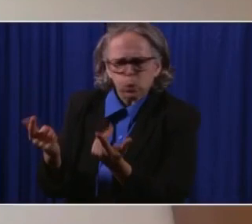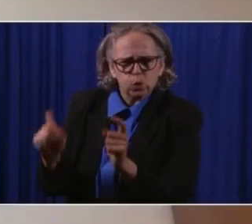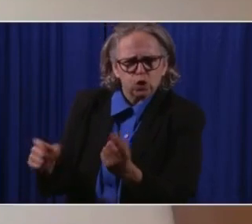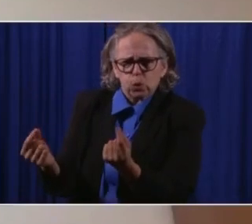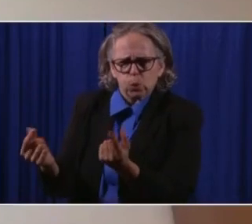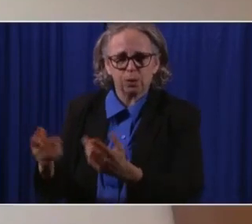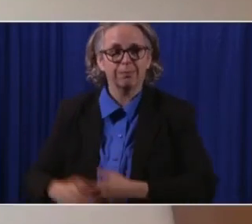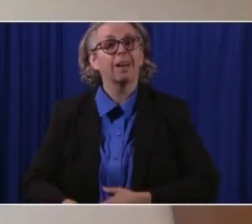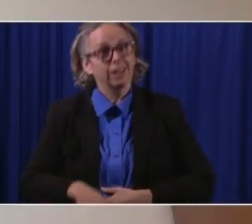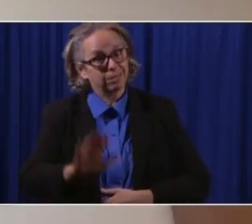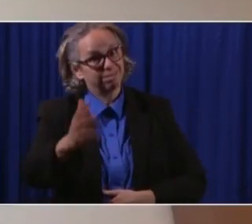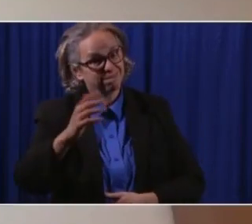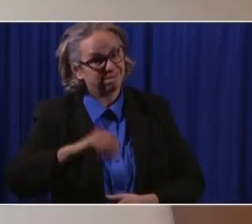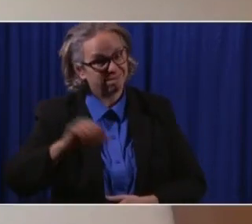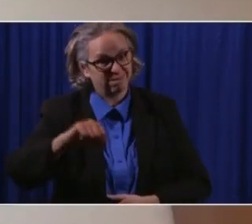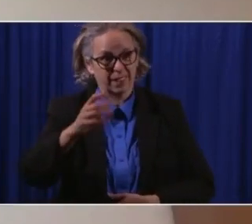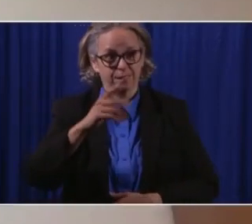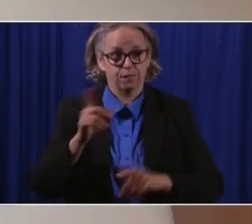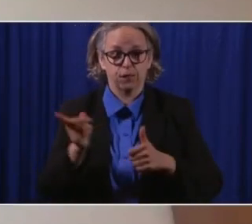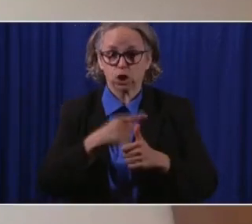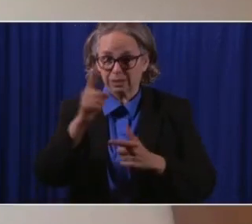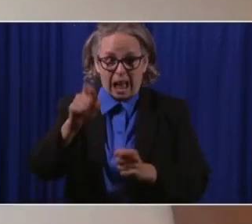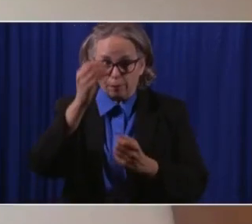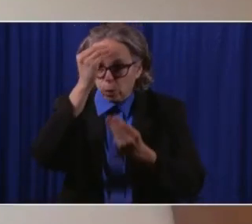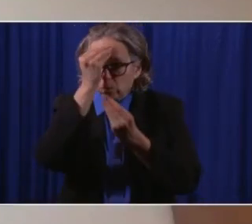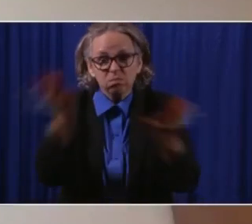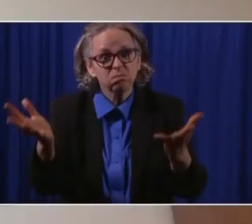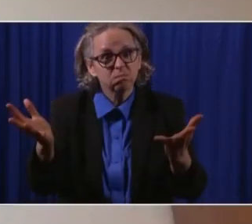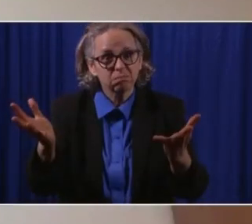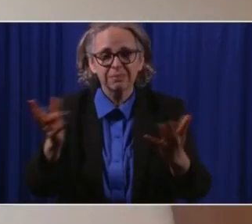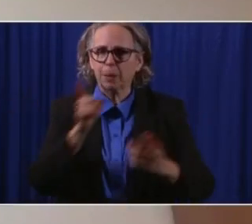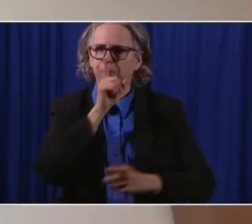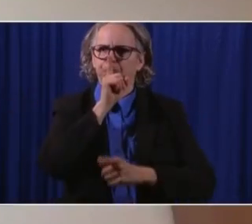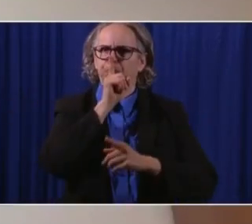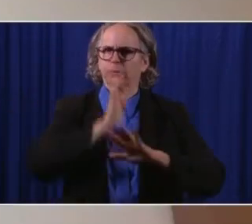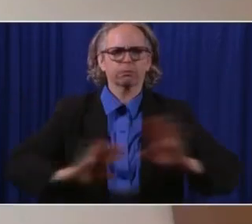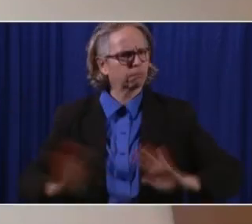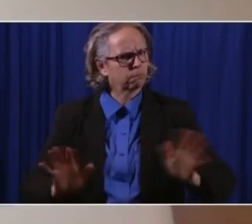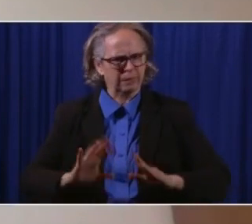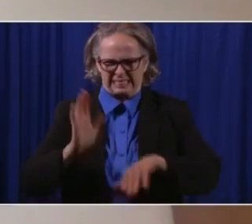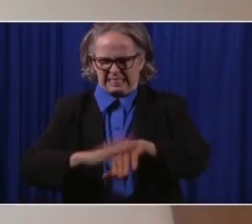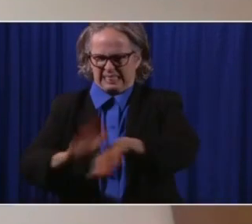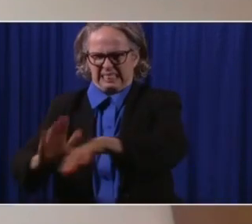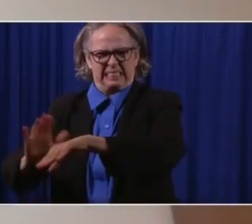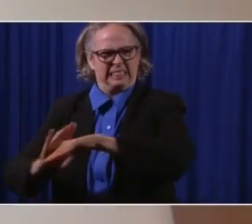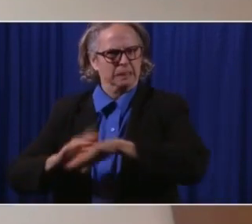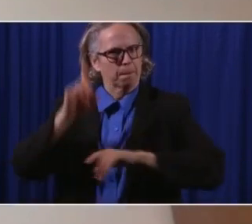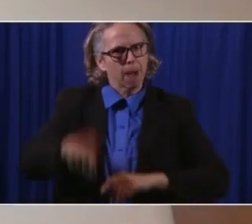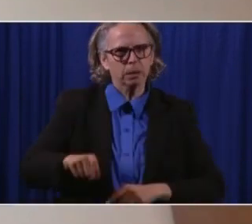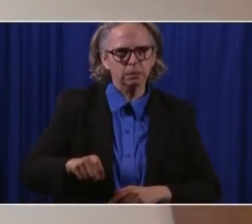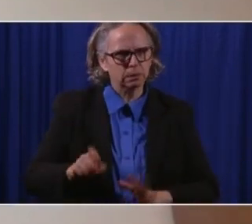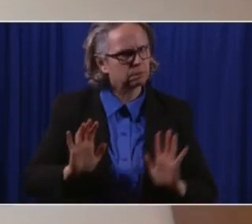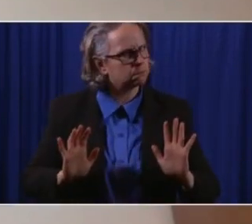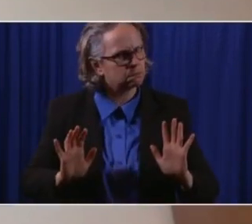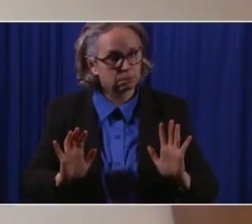and foremost, we want to share information to prevent the, you know, unnecessary spread of that. So we want to make certain that, that we